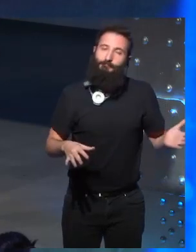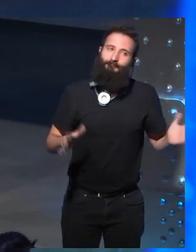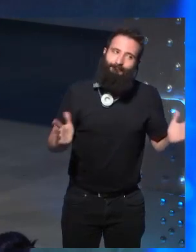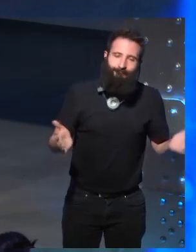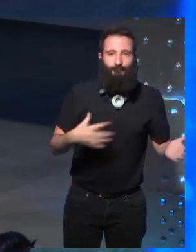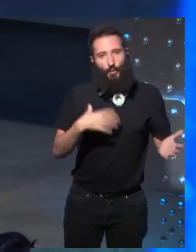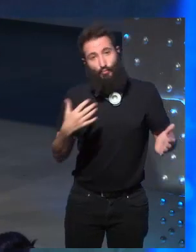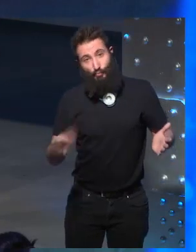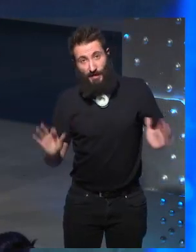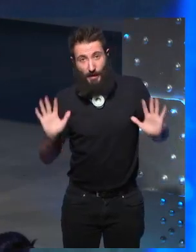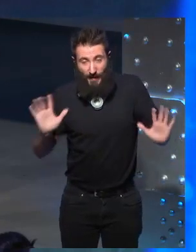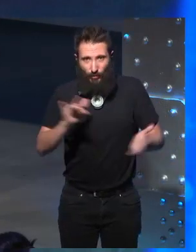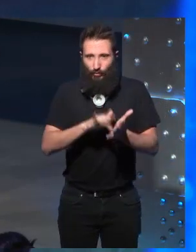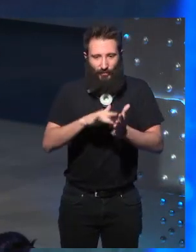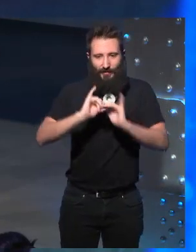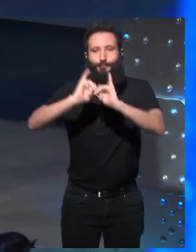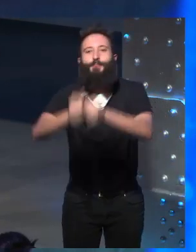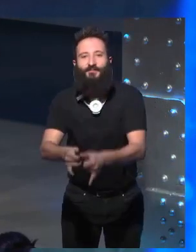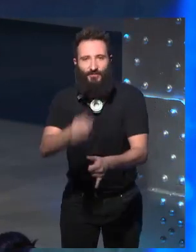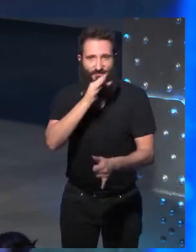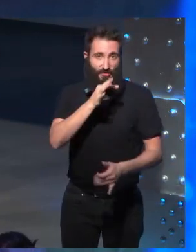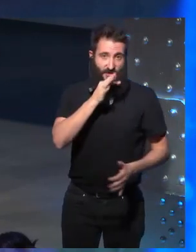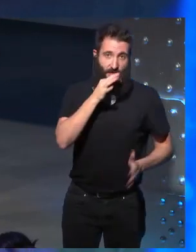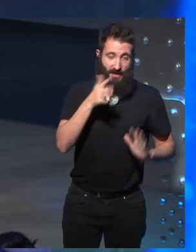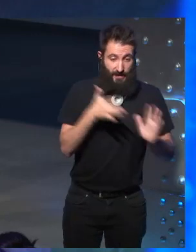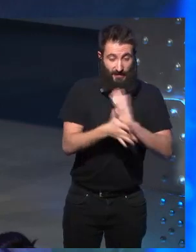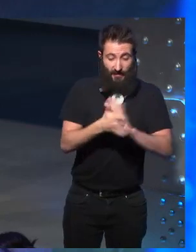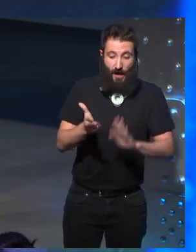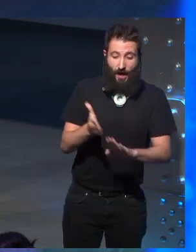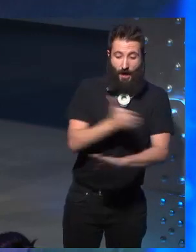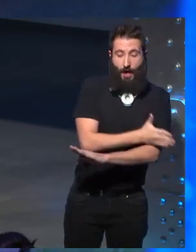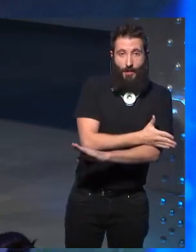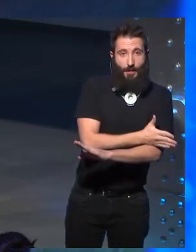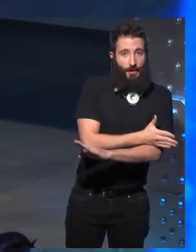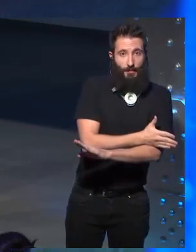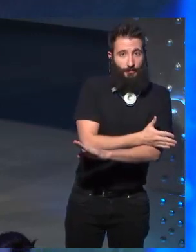but we're not there yet. Meaning that